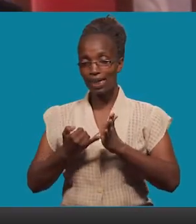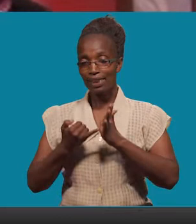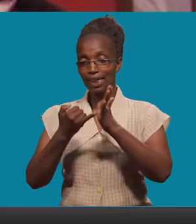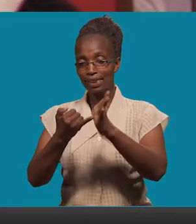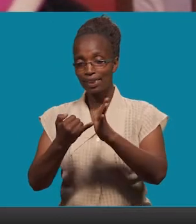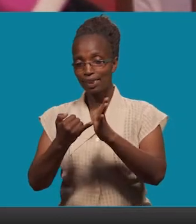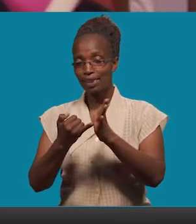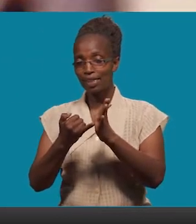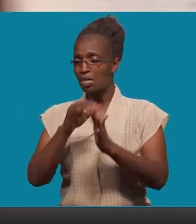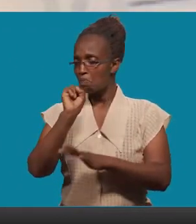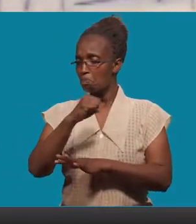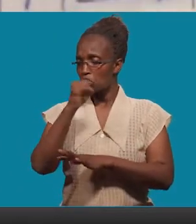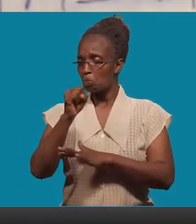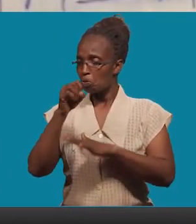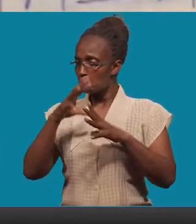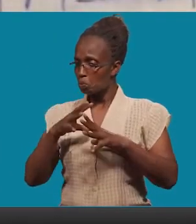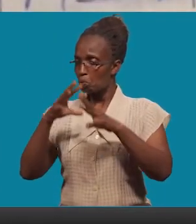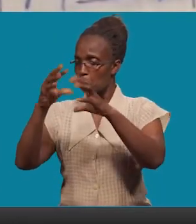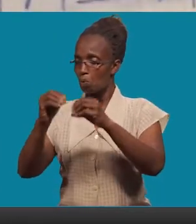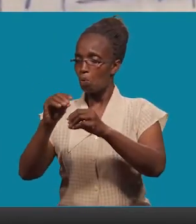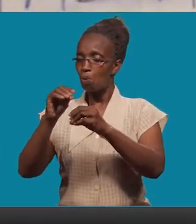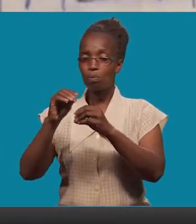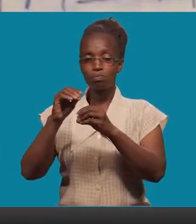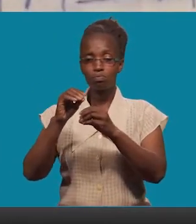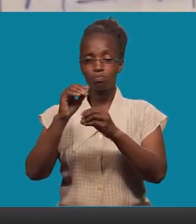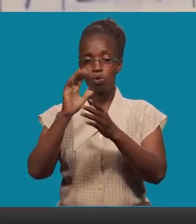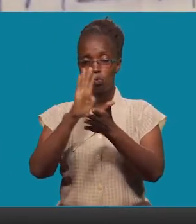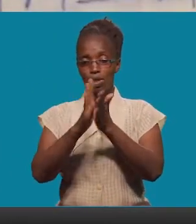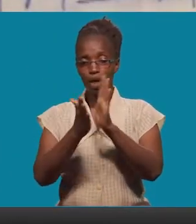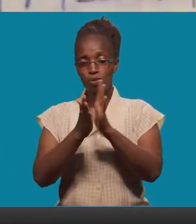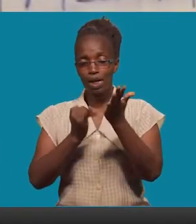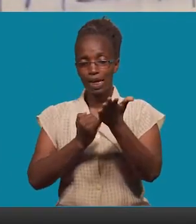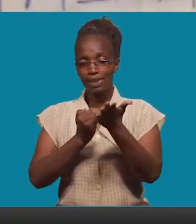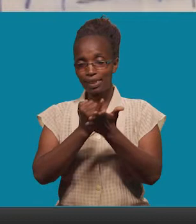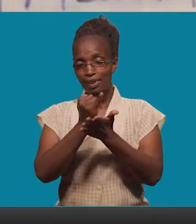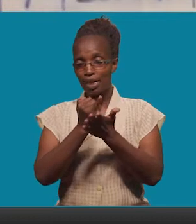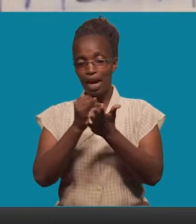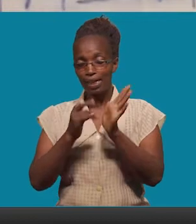identity? Sababu wezi kwenda hivyo hivyo hivyo tu. What is your identity? And